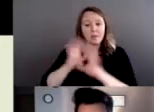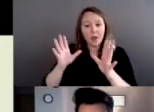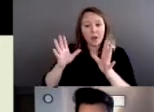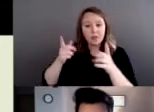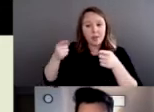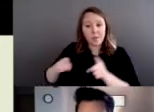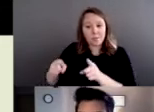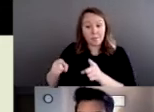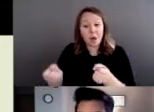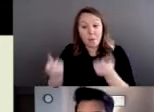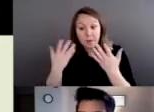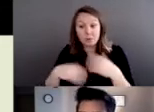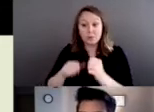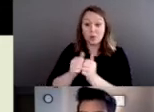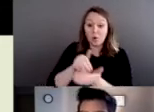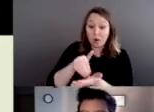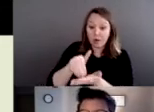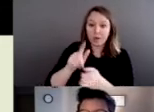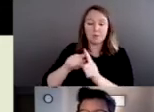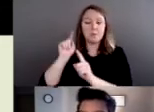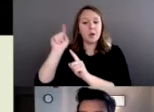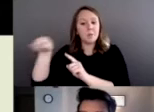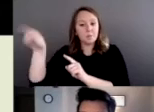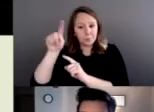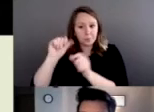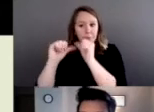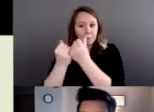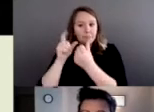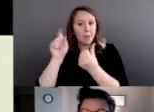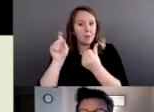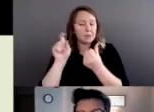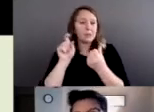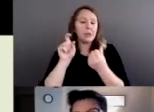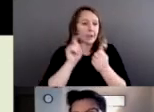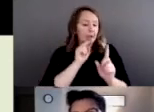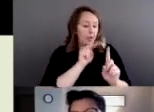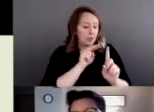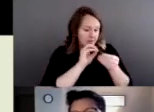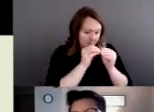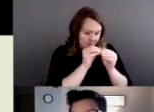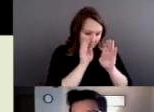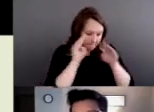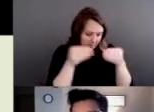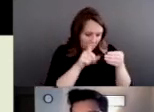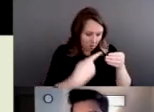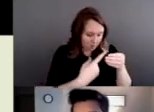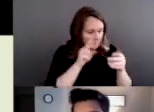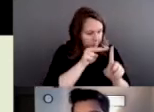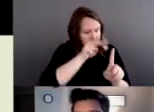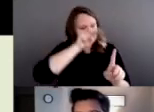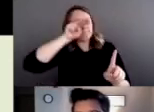to step out of their little comfort zone of getting numbers and switching gears and